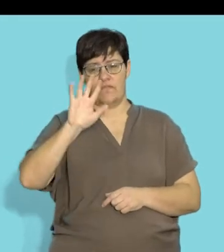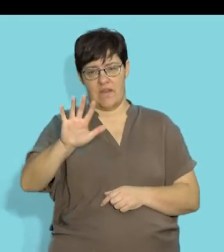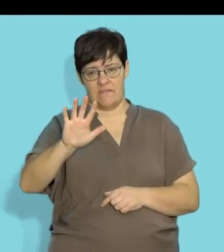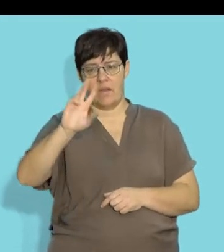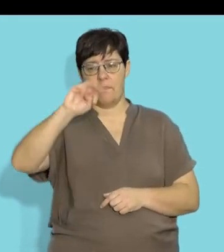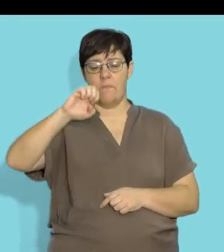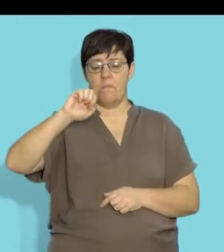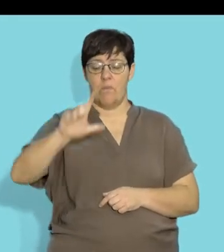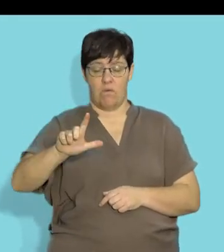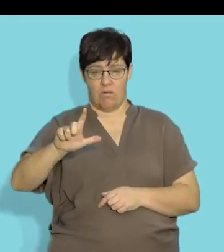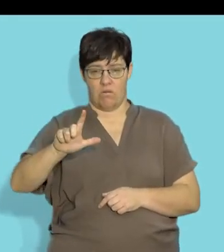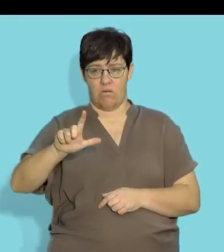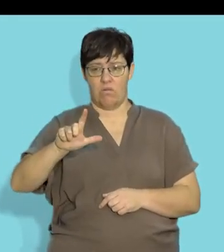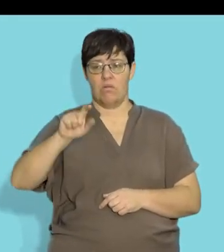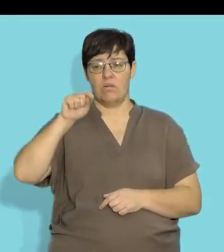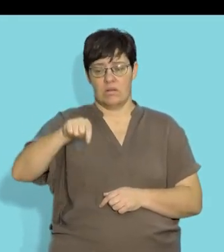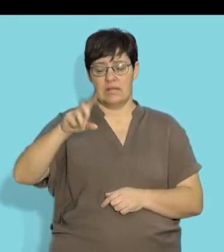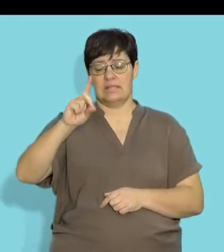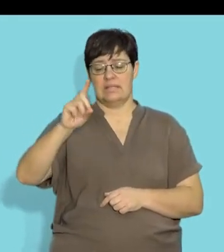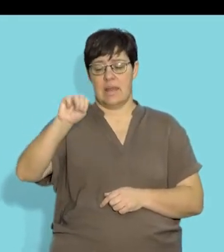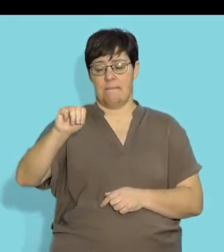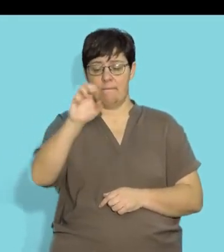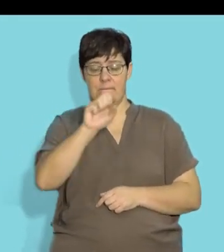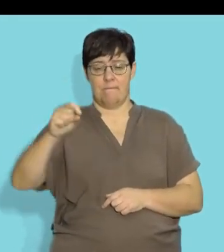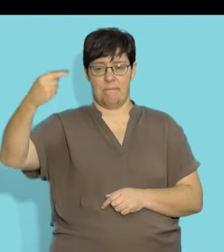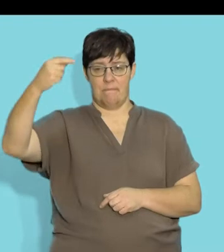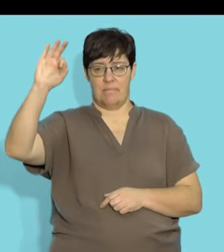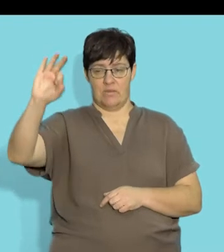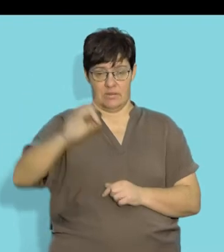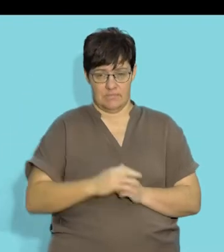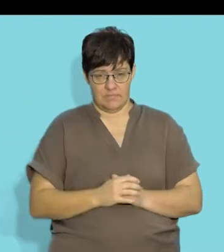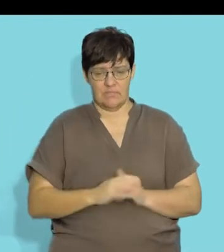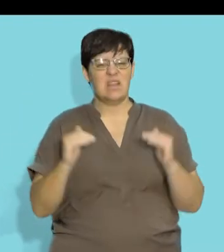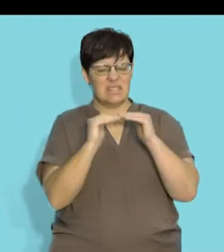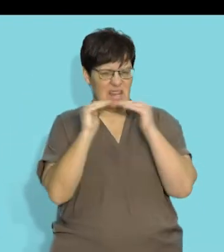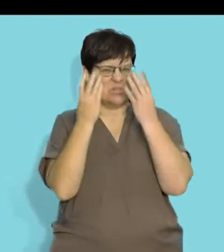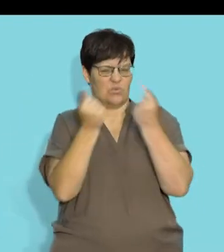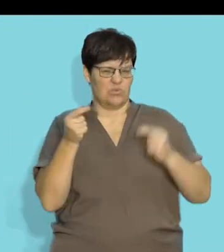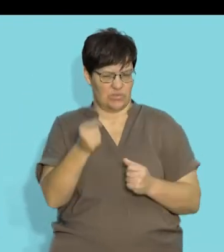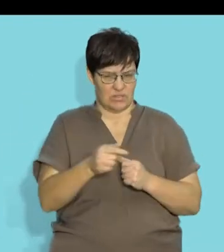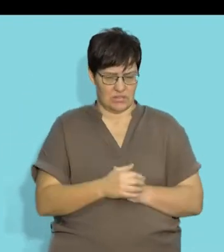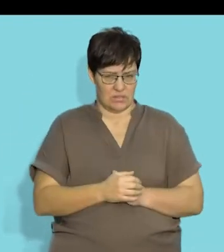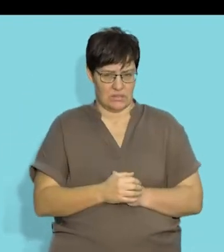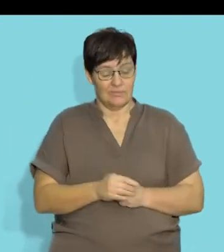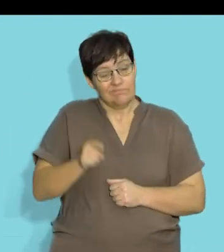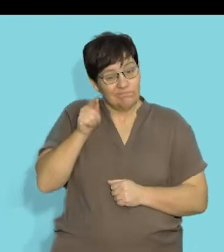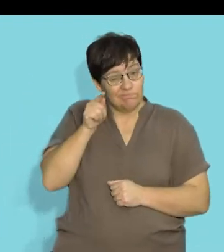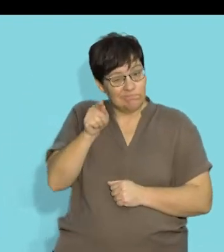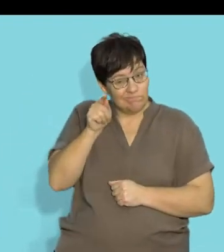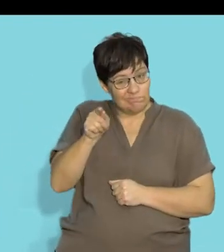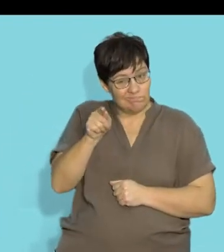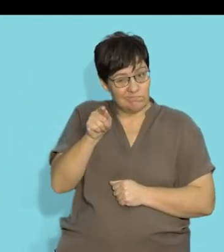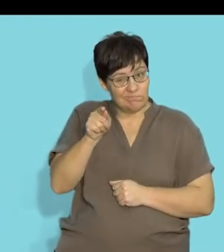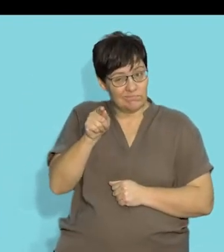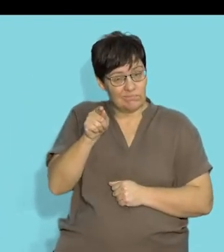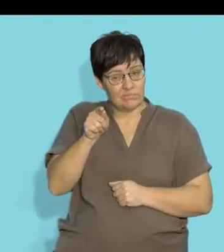0.25 mole per cubic decimeter, right? It's a standard solution, right? Now, when